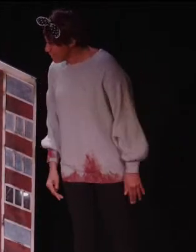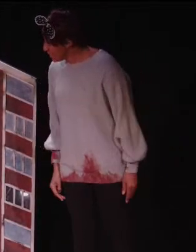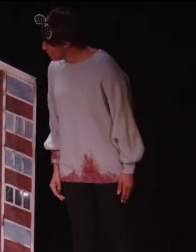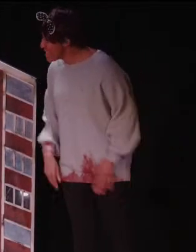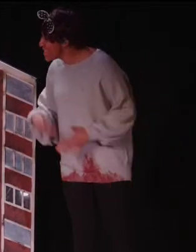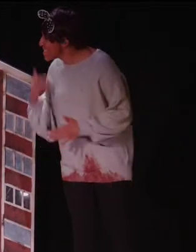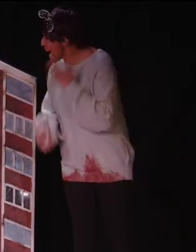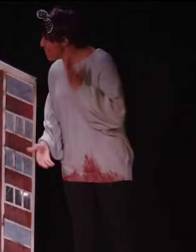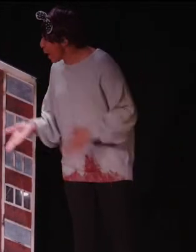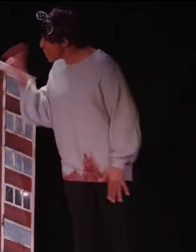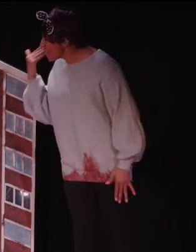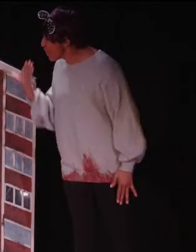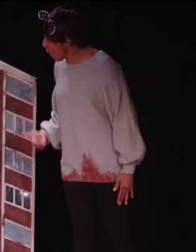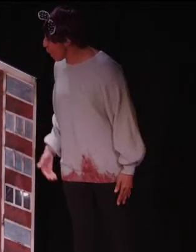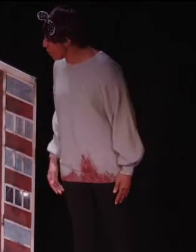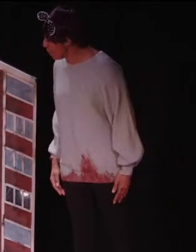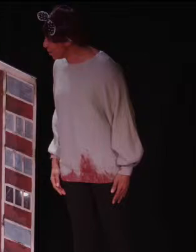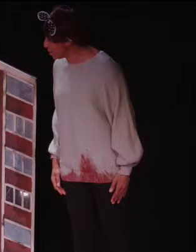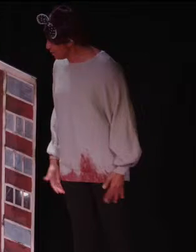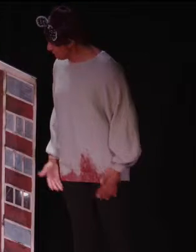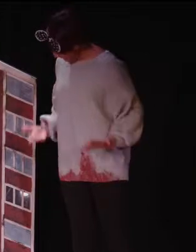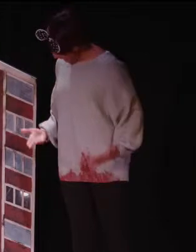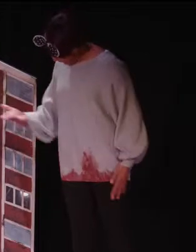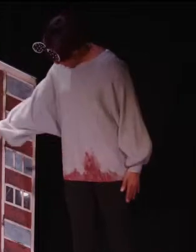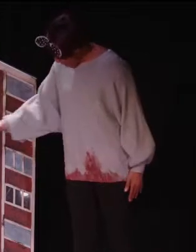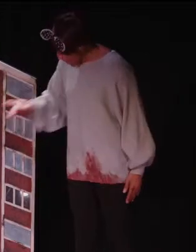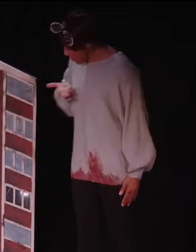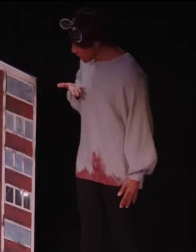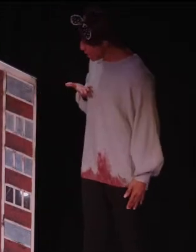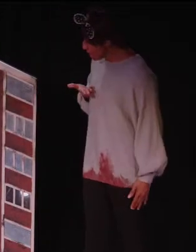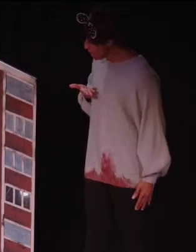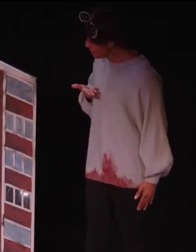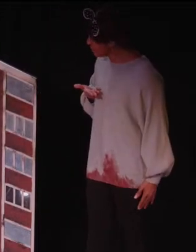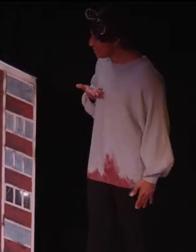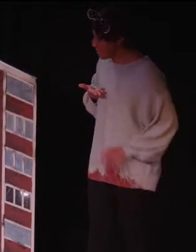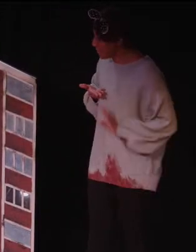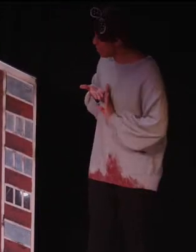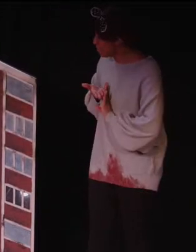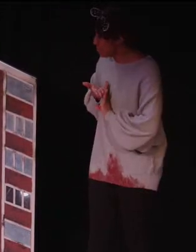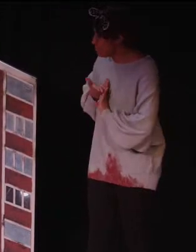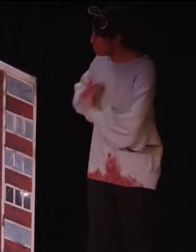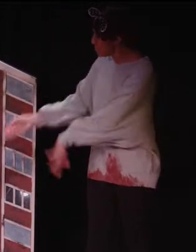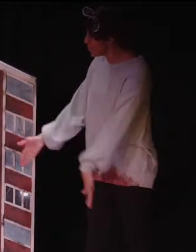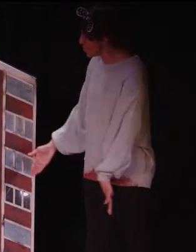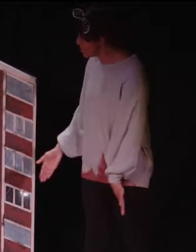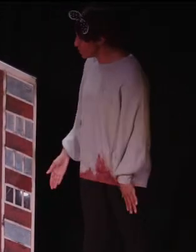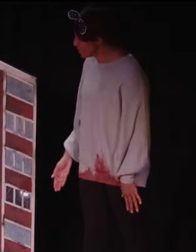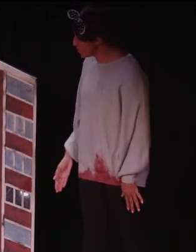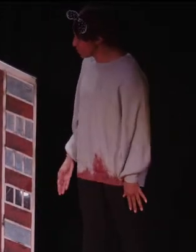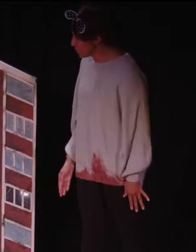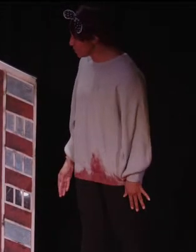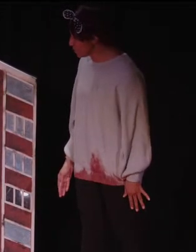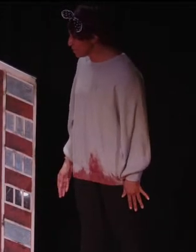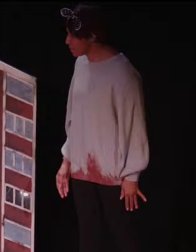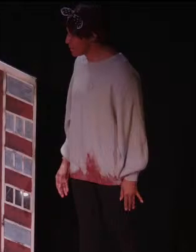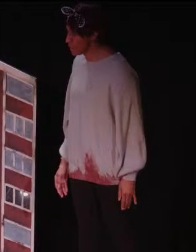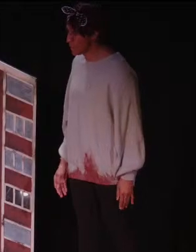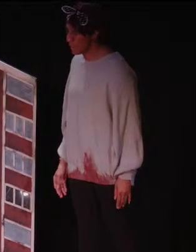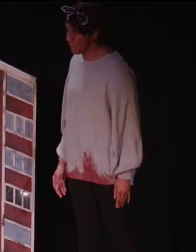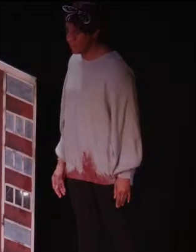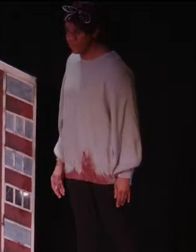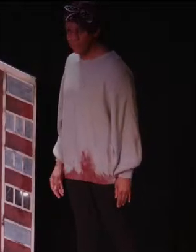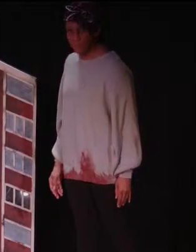As for conspiracy, I know not how it tastes, though it be dished for me to try now.